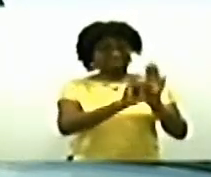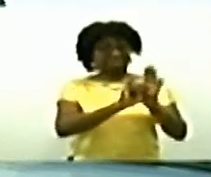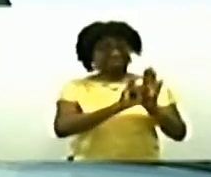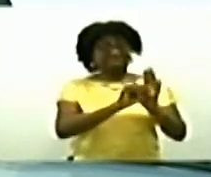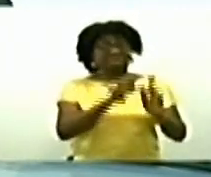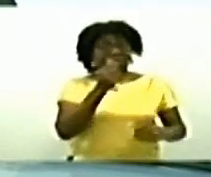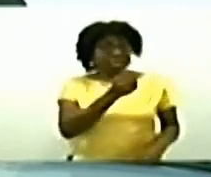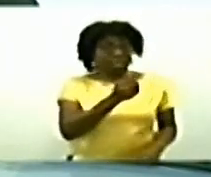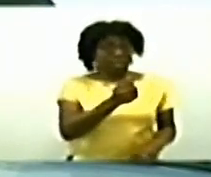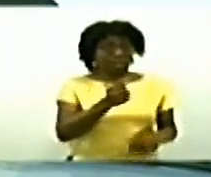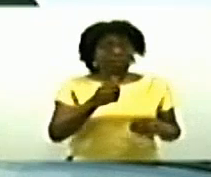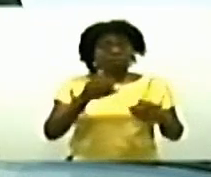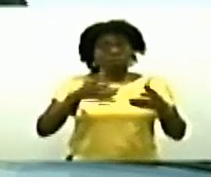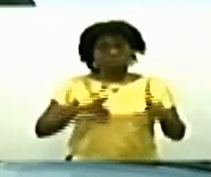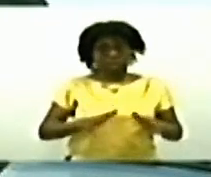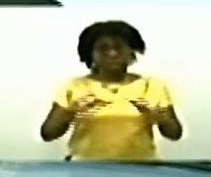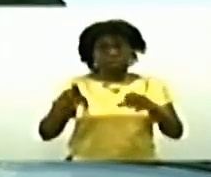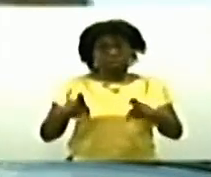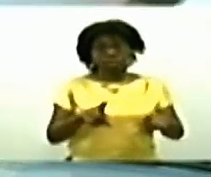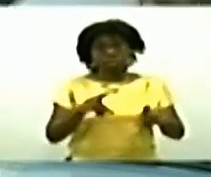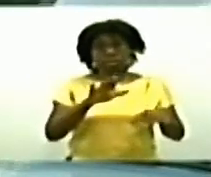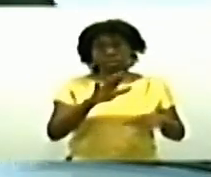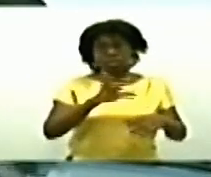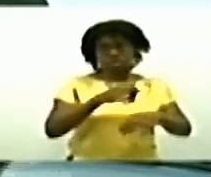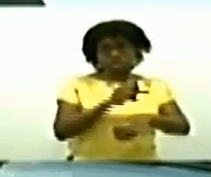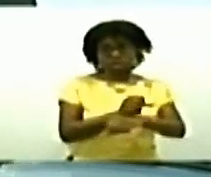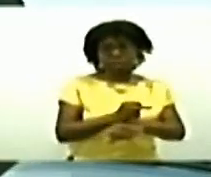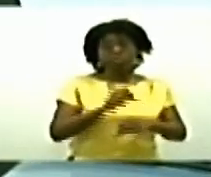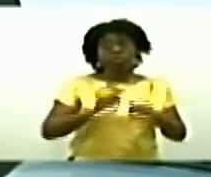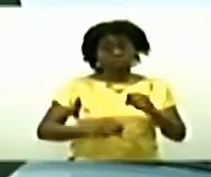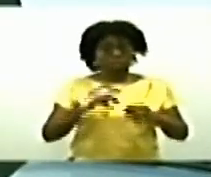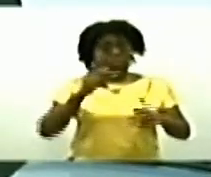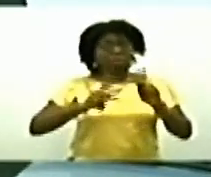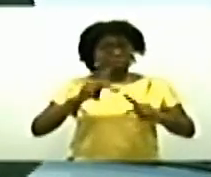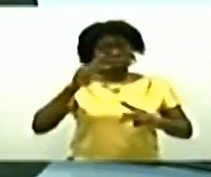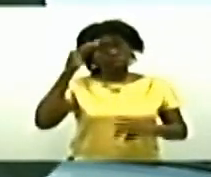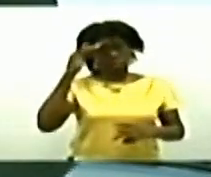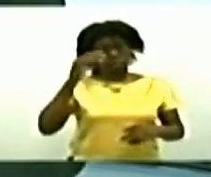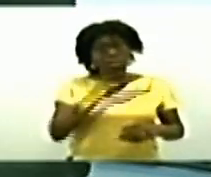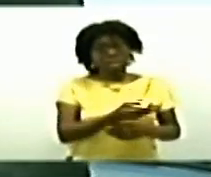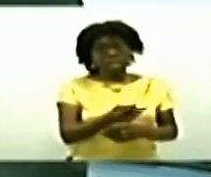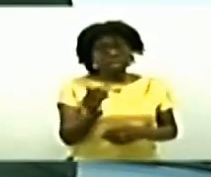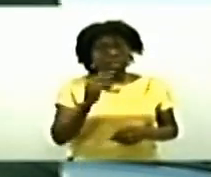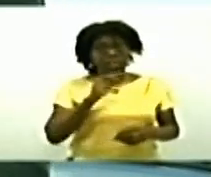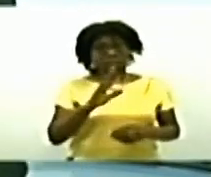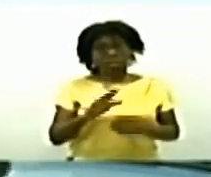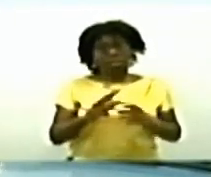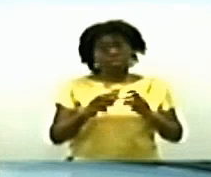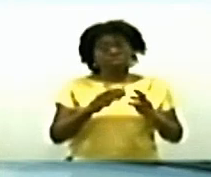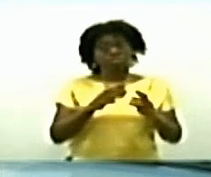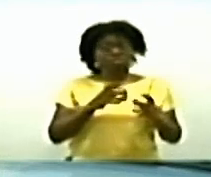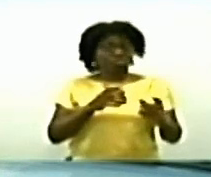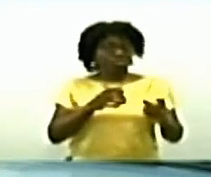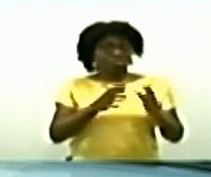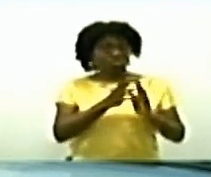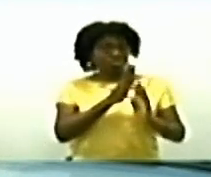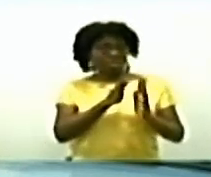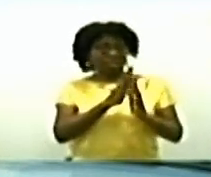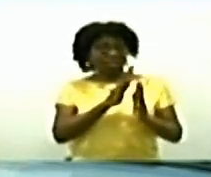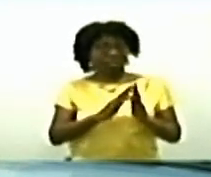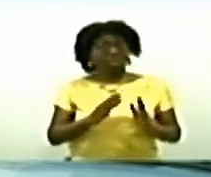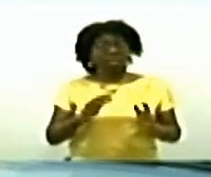executing their duties so that the public will know that these are traffic wardens, apart from somebody who is probably wearing a costume for